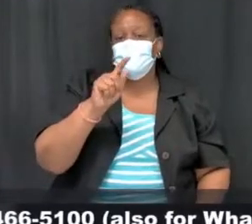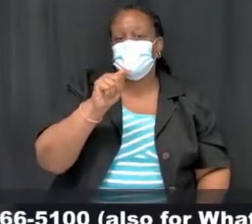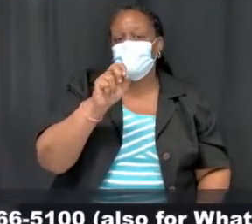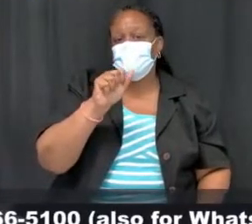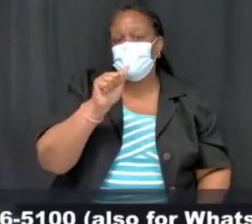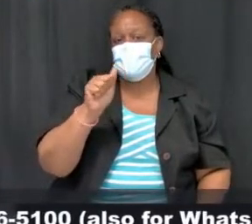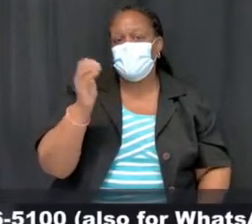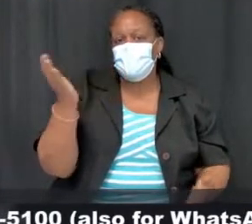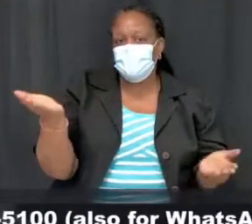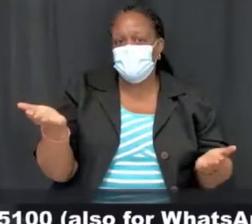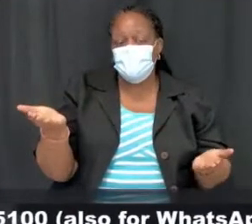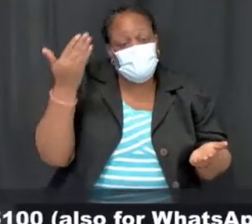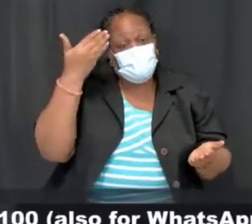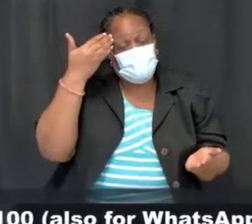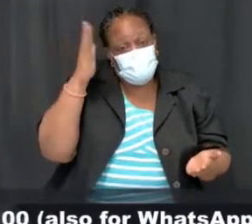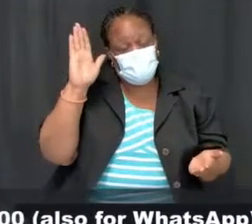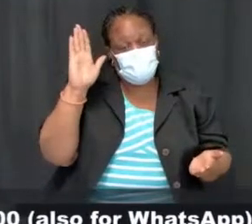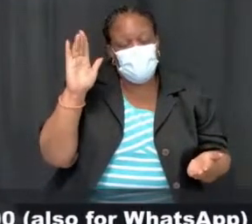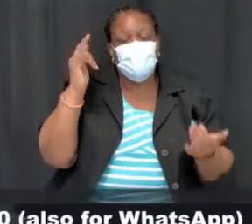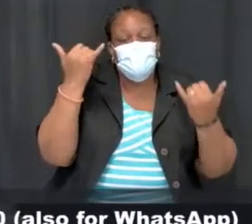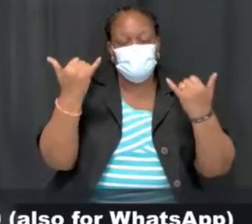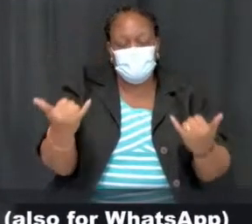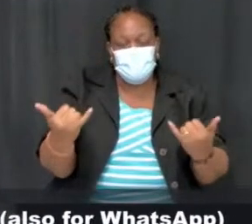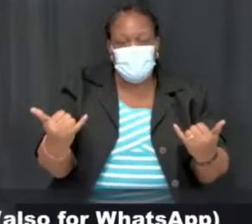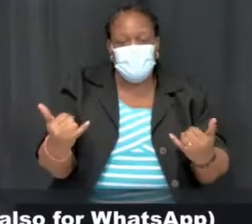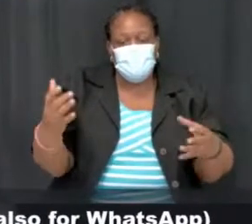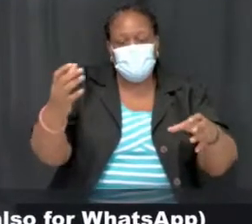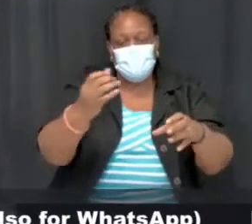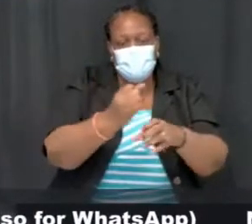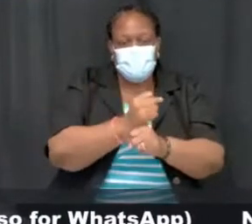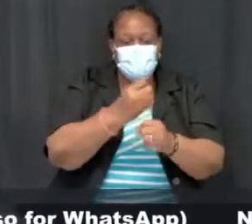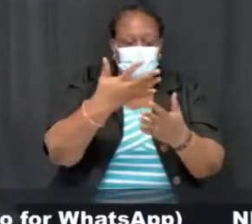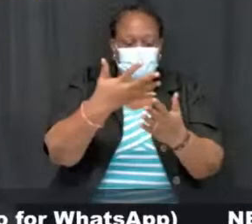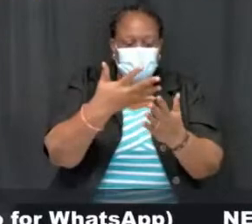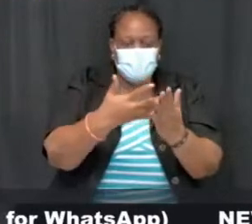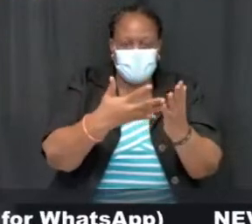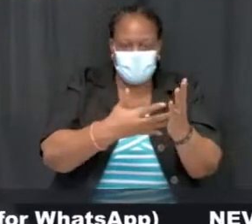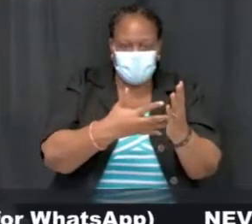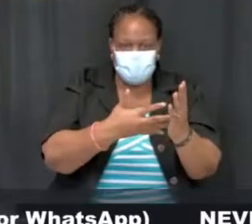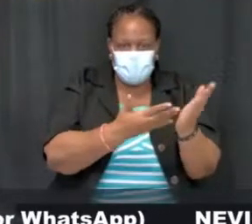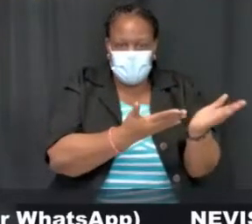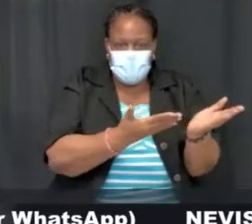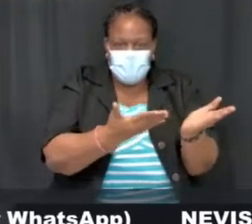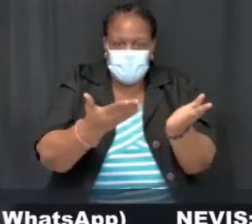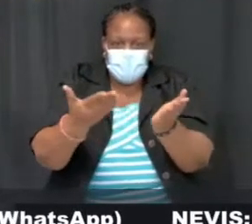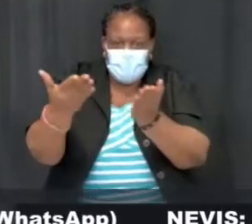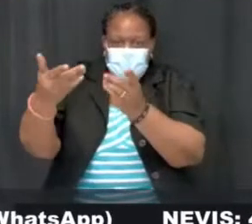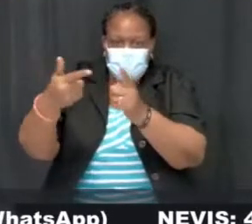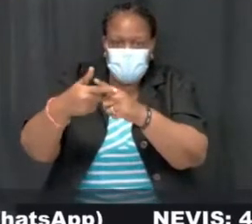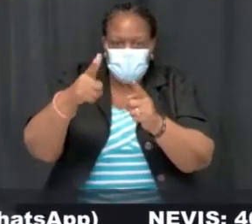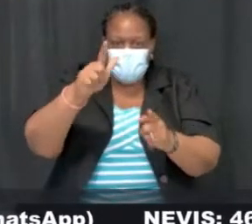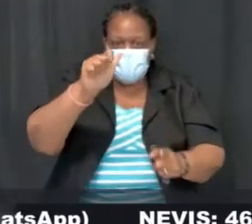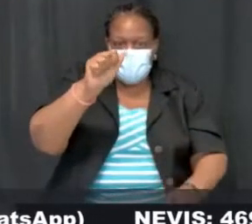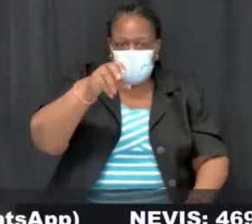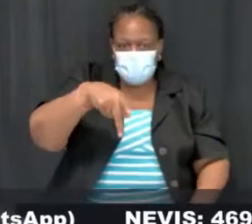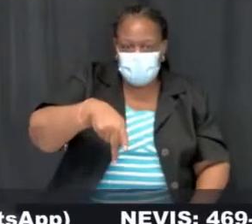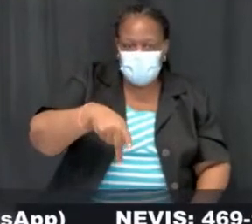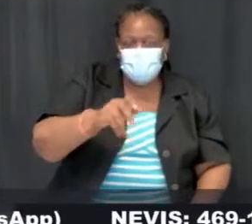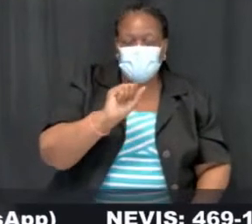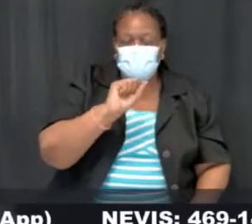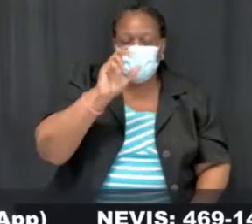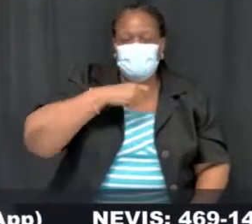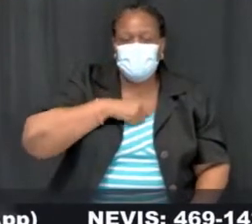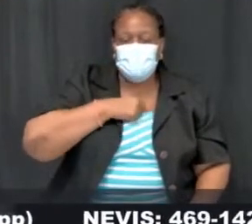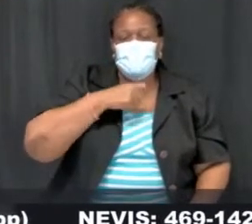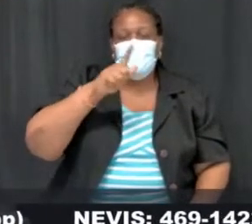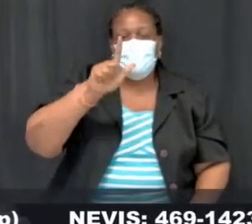we sent off further samples for genomic sequencing. However, the same way when you have an expiration